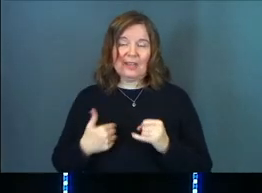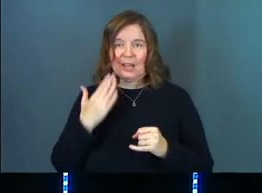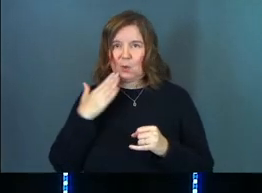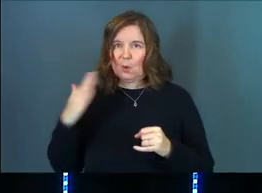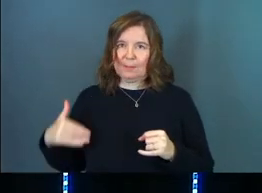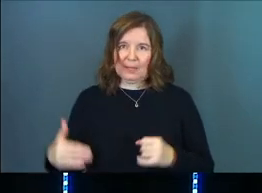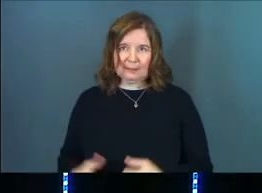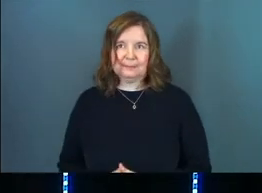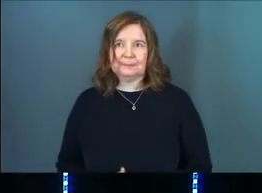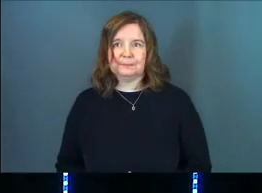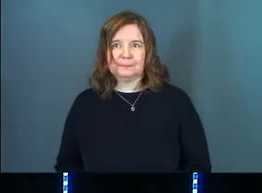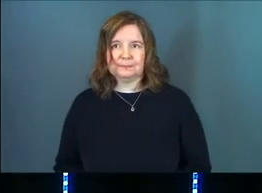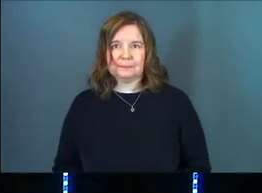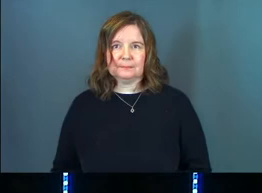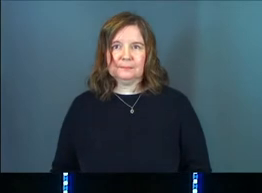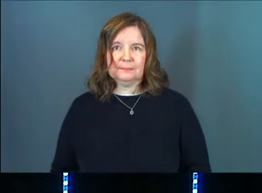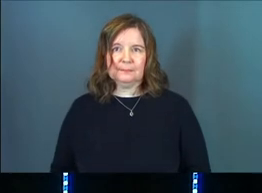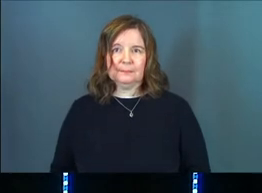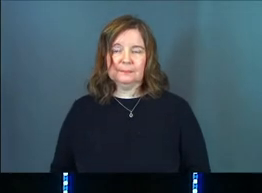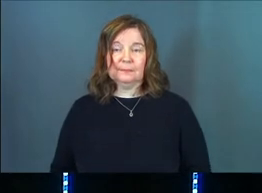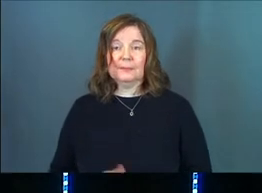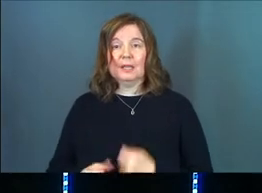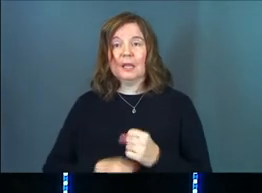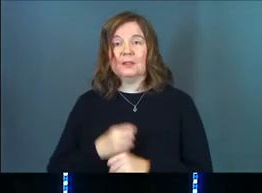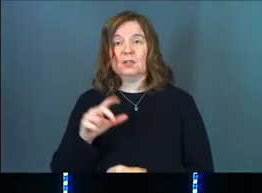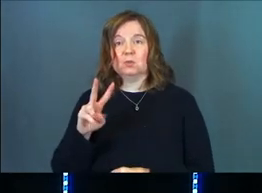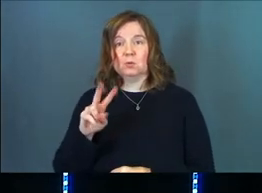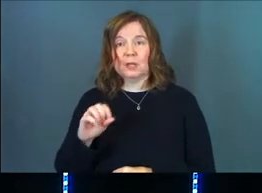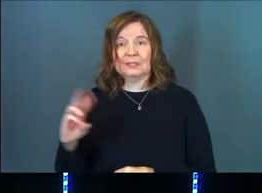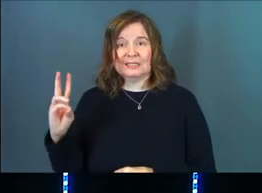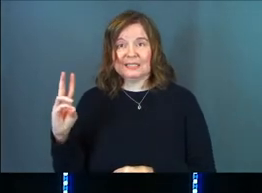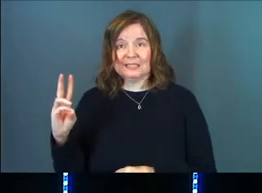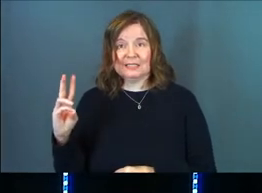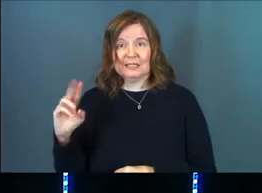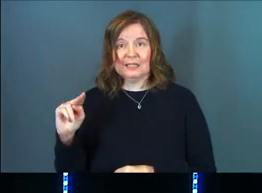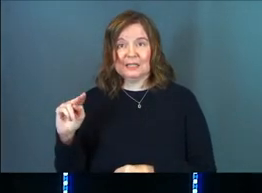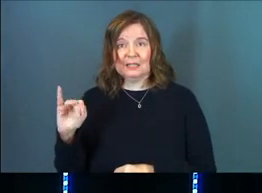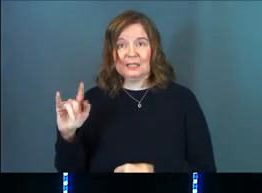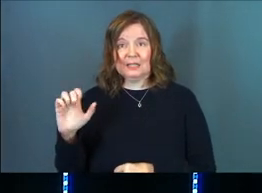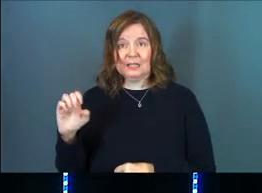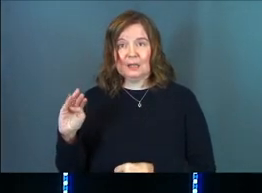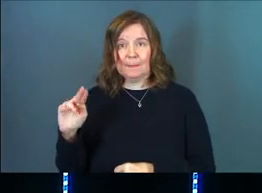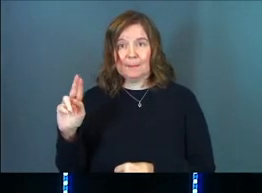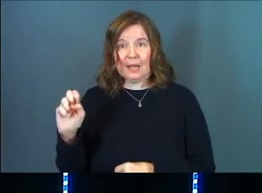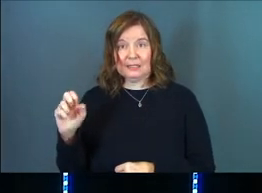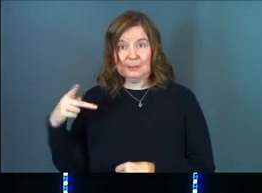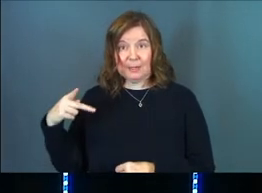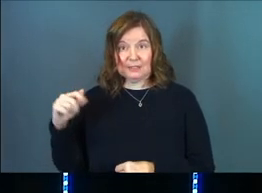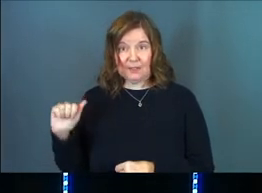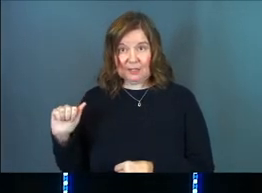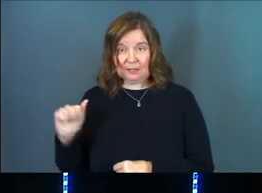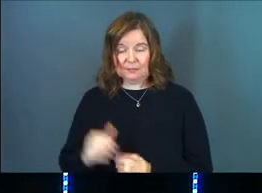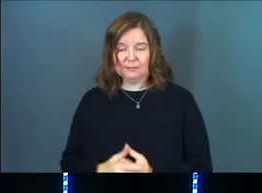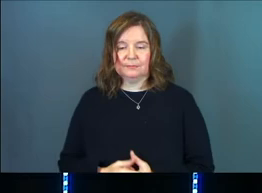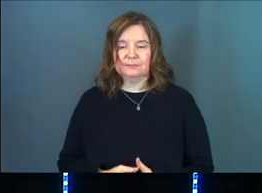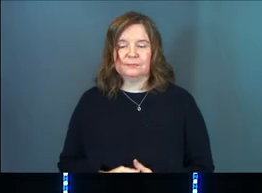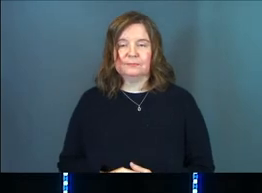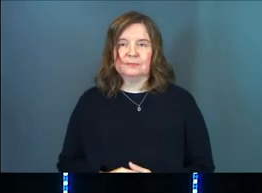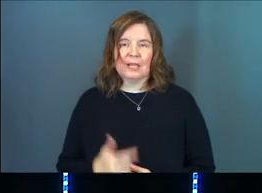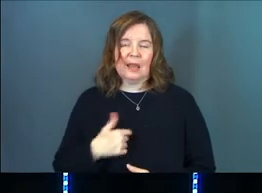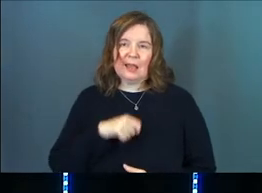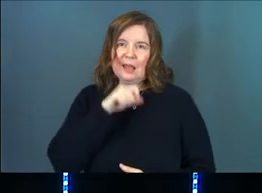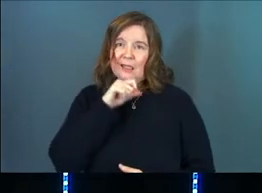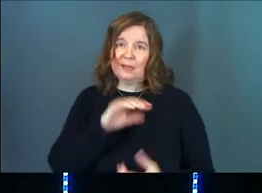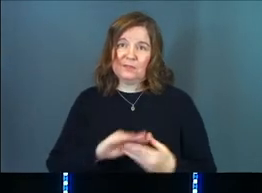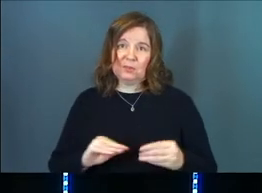know I'm late. In the year 2006, in Nickel Mines, Pennsylvania. And